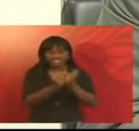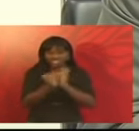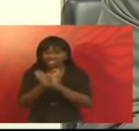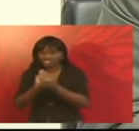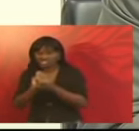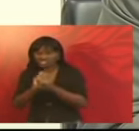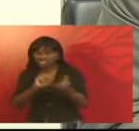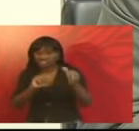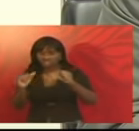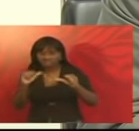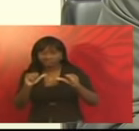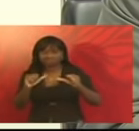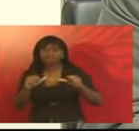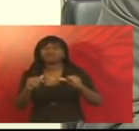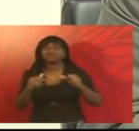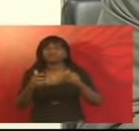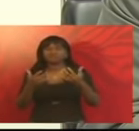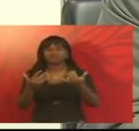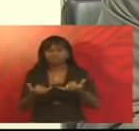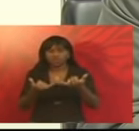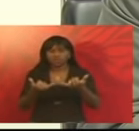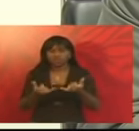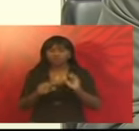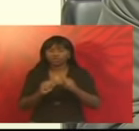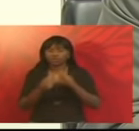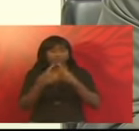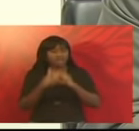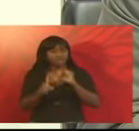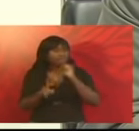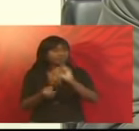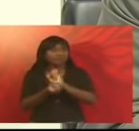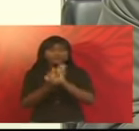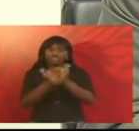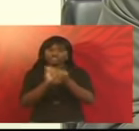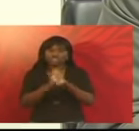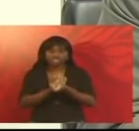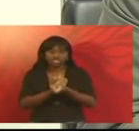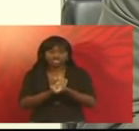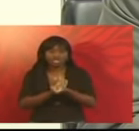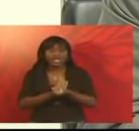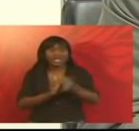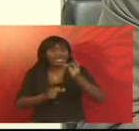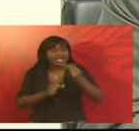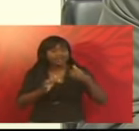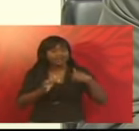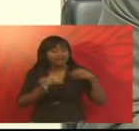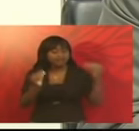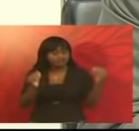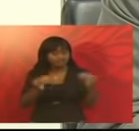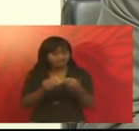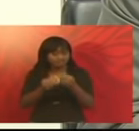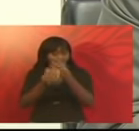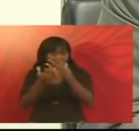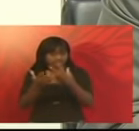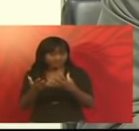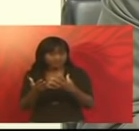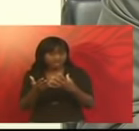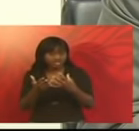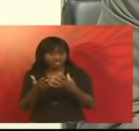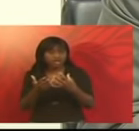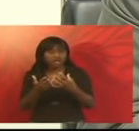scientific environment. So the answer doesn't change once there is additional information that reaches the level of